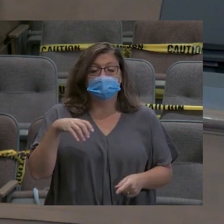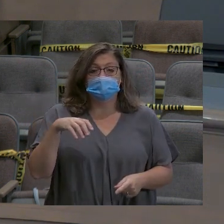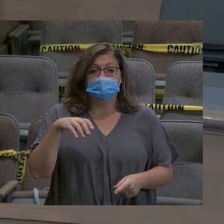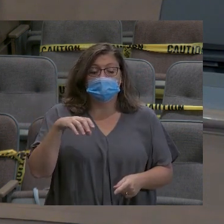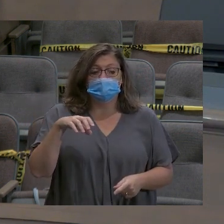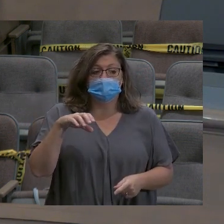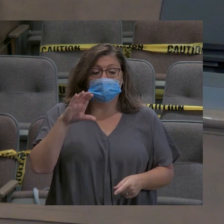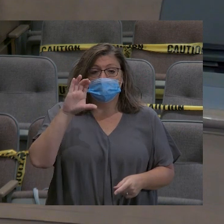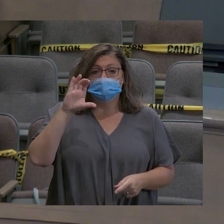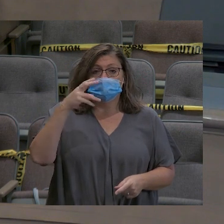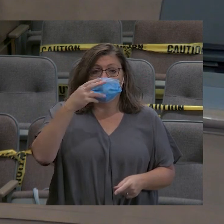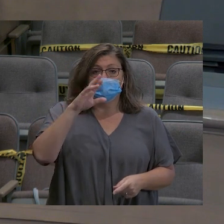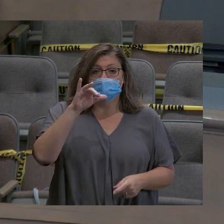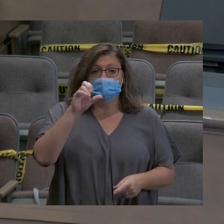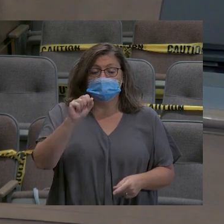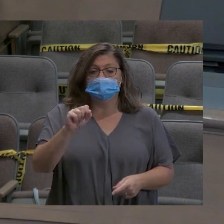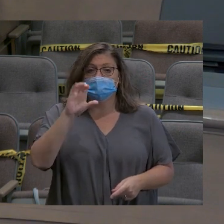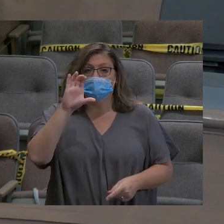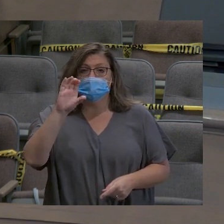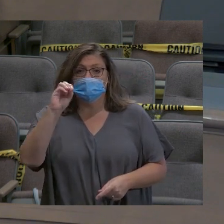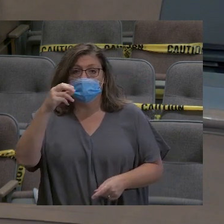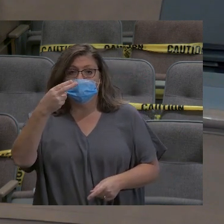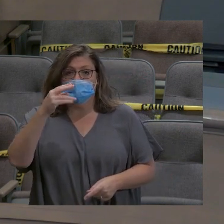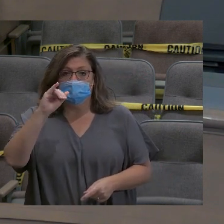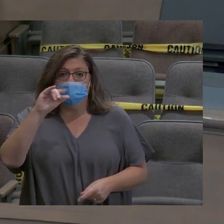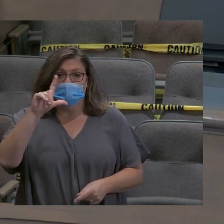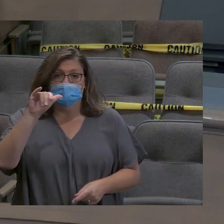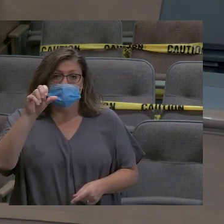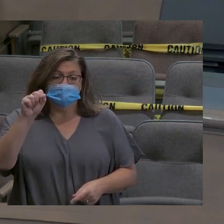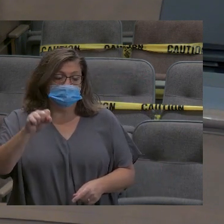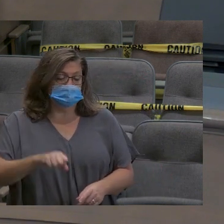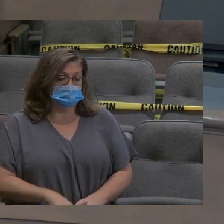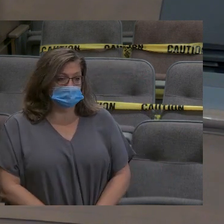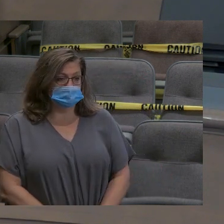Commission, Christopher Coelis.